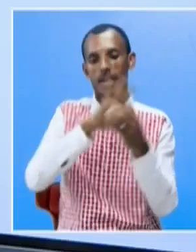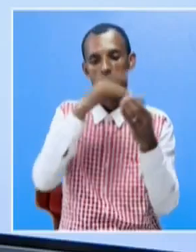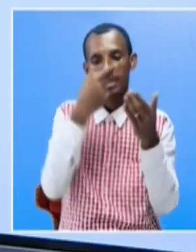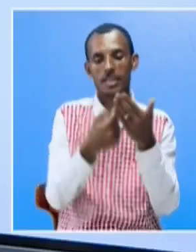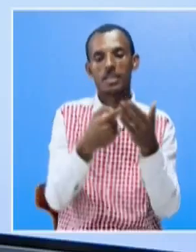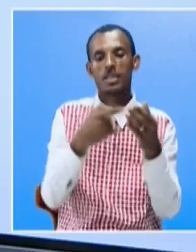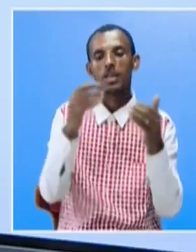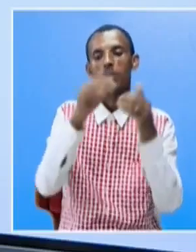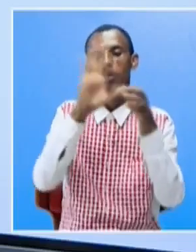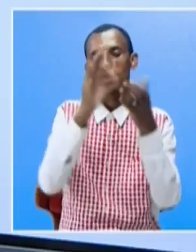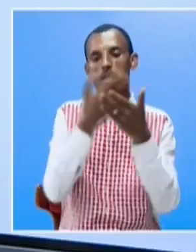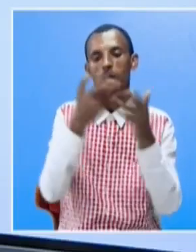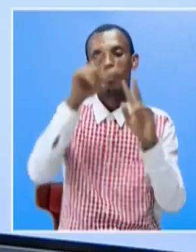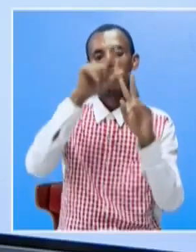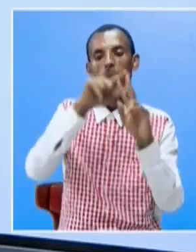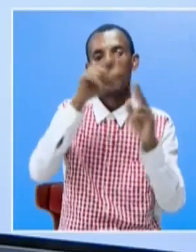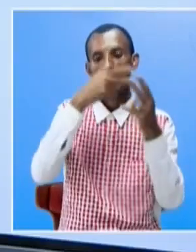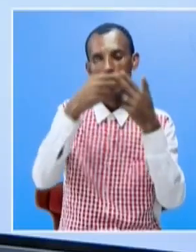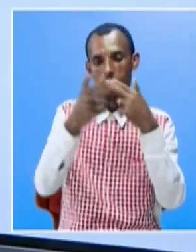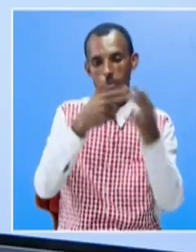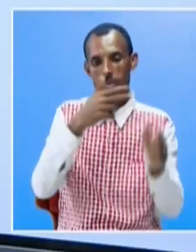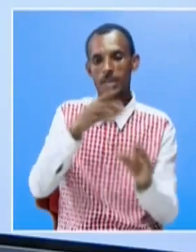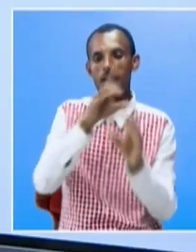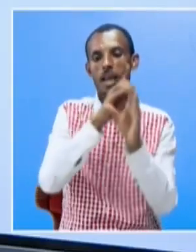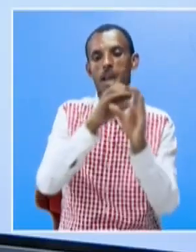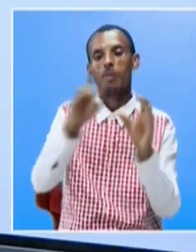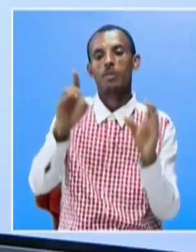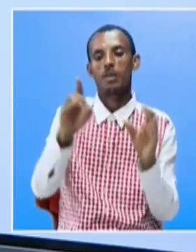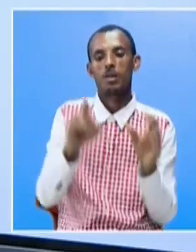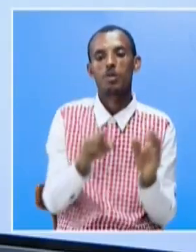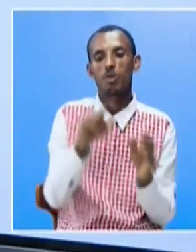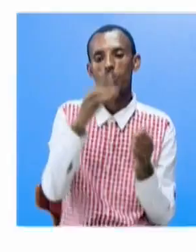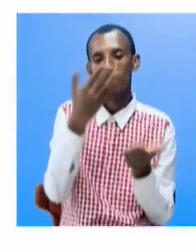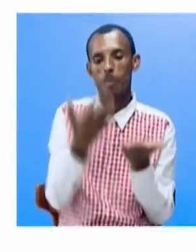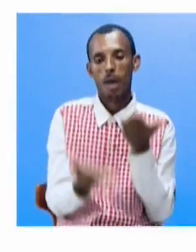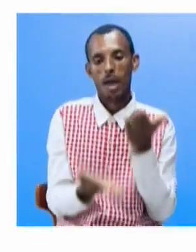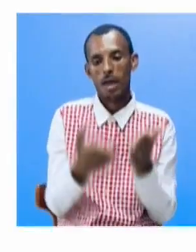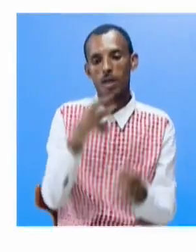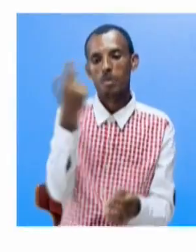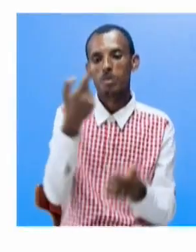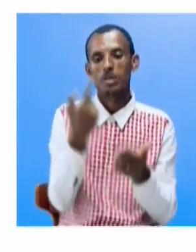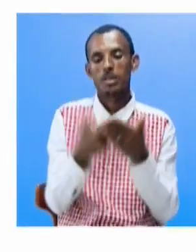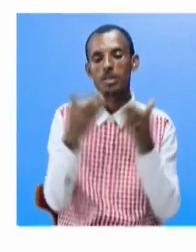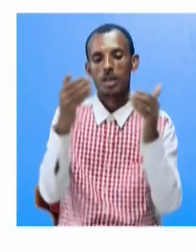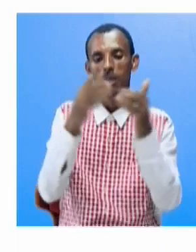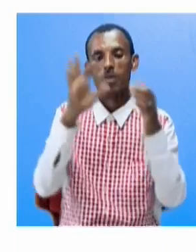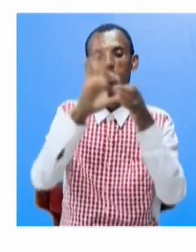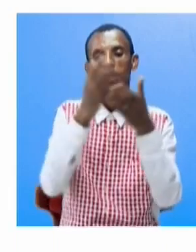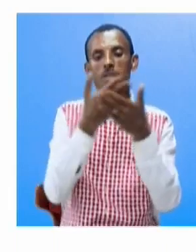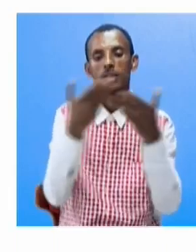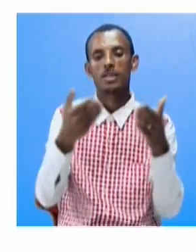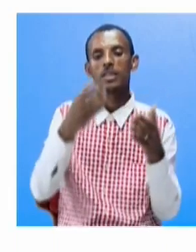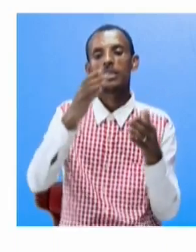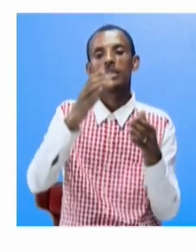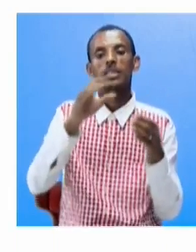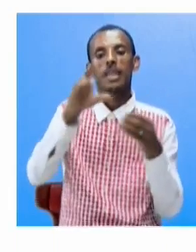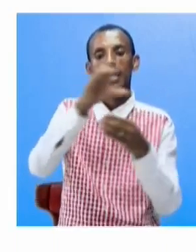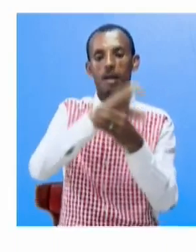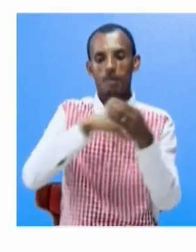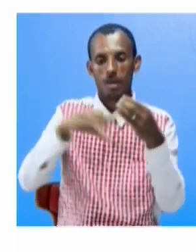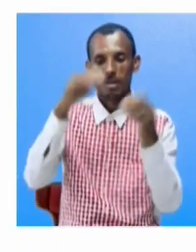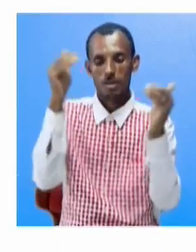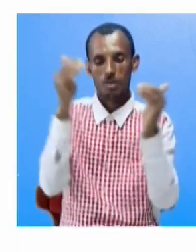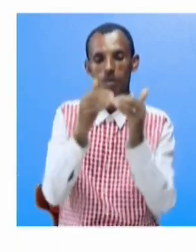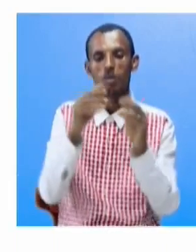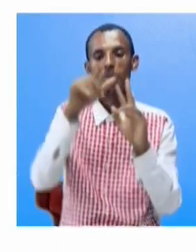times diameter. Or you may use this equation. So here, circumference is equal to this pi